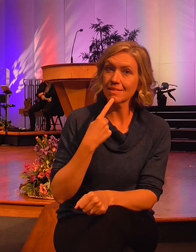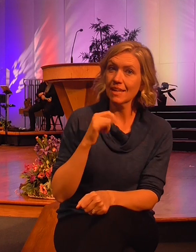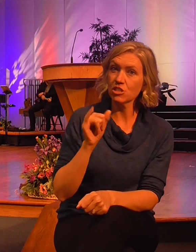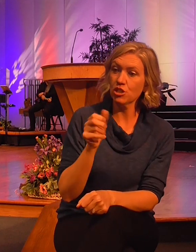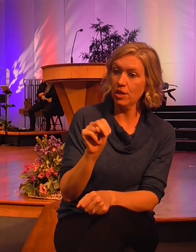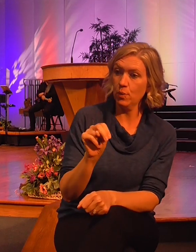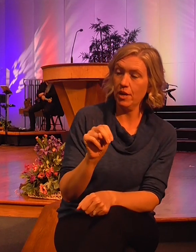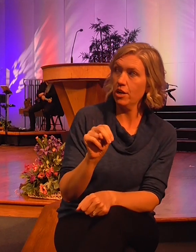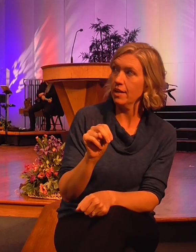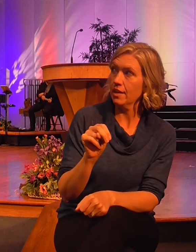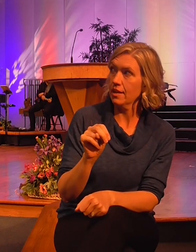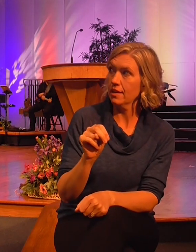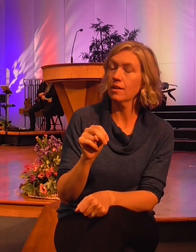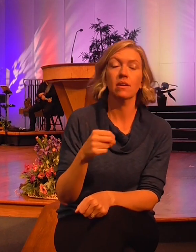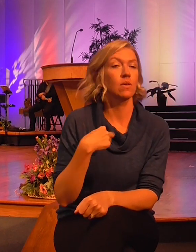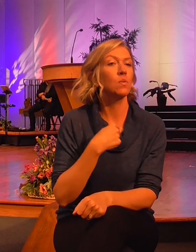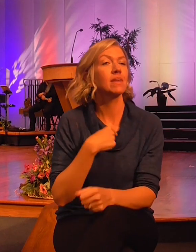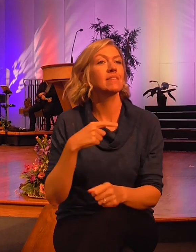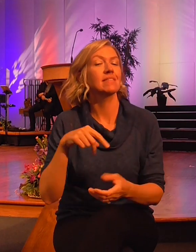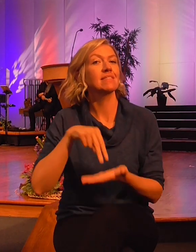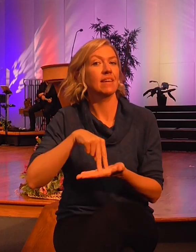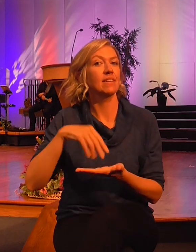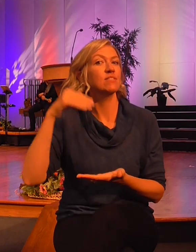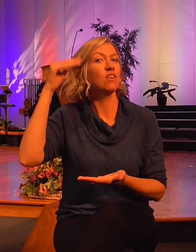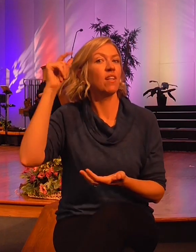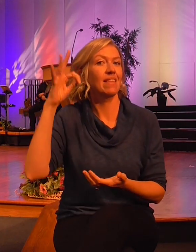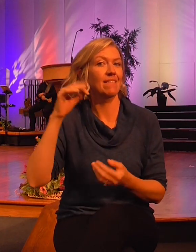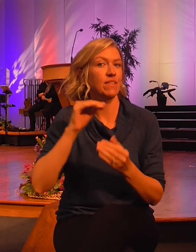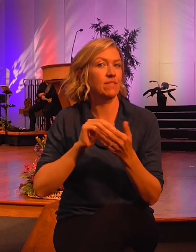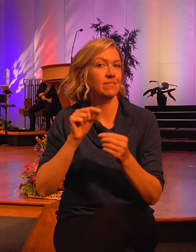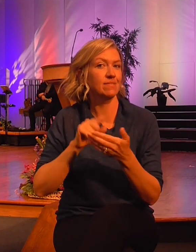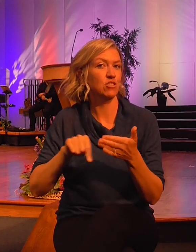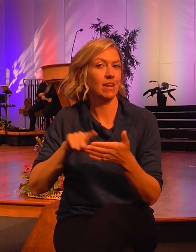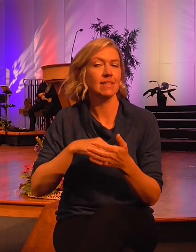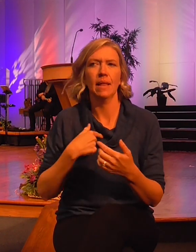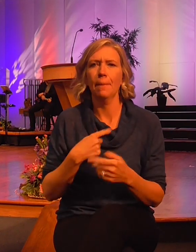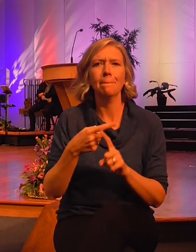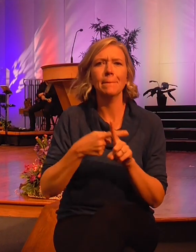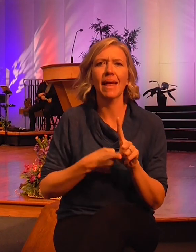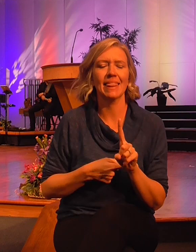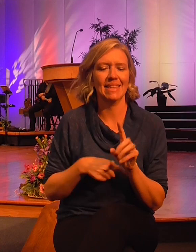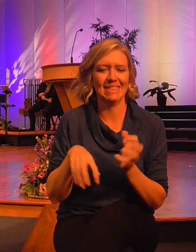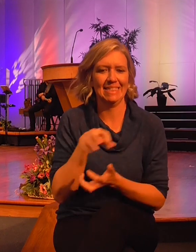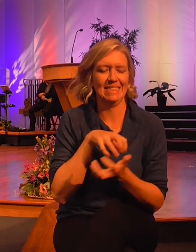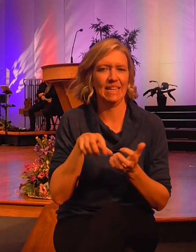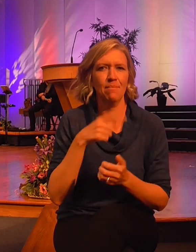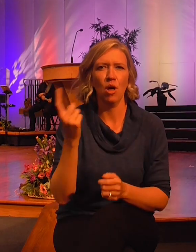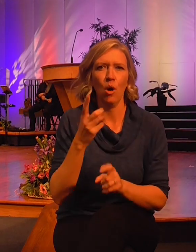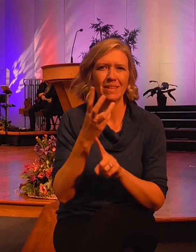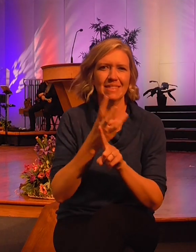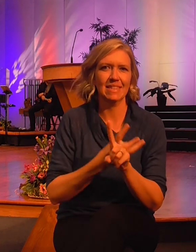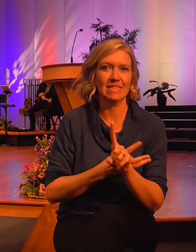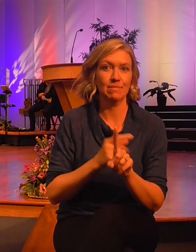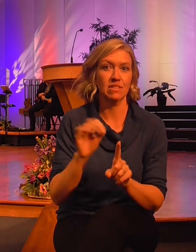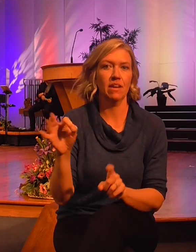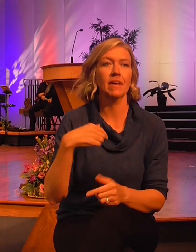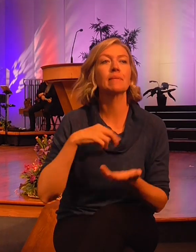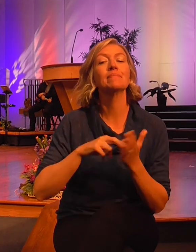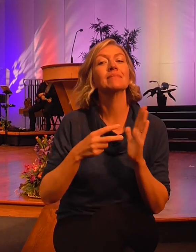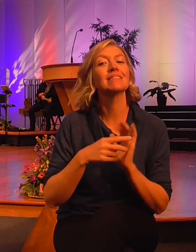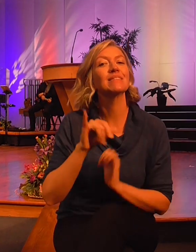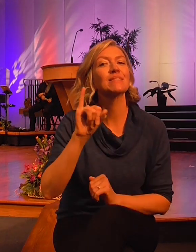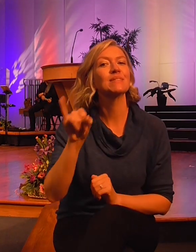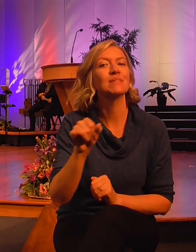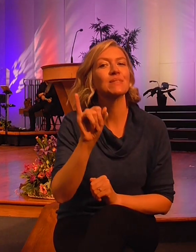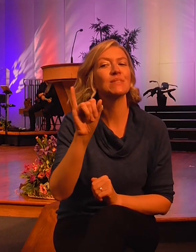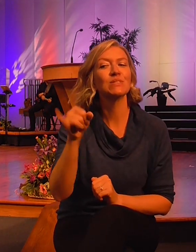we stand tallest who stand corrected, Reverend Jackie. You know, I have this month thing. I'm like 6 months off all the time. June.